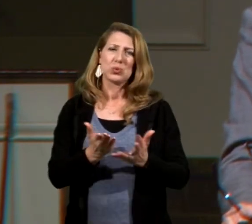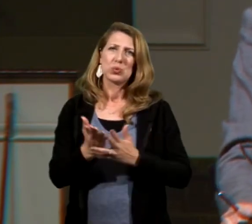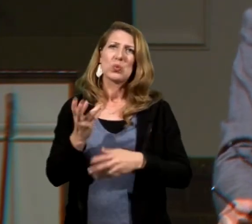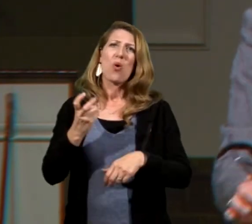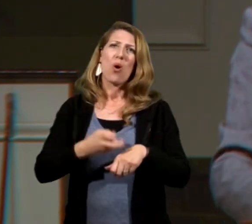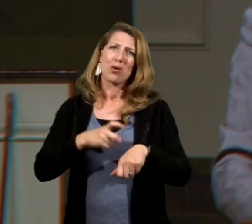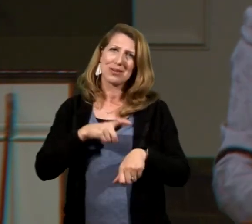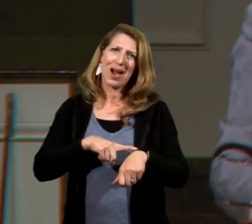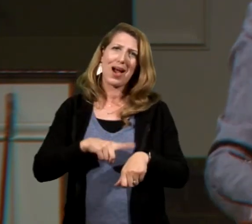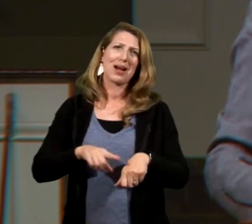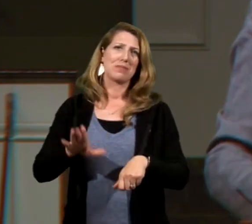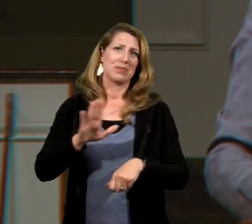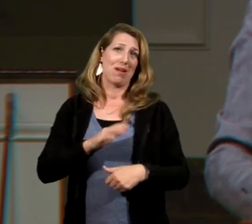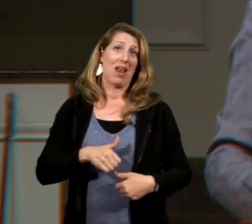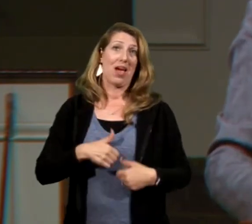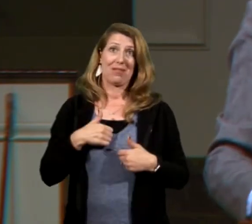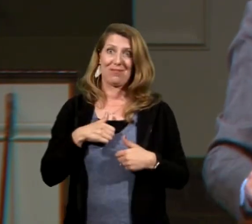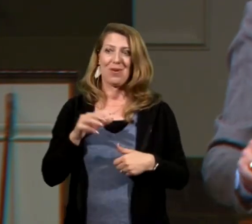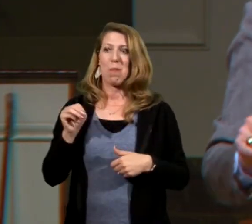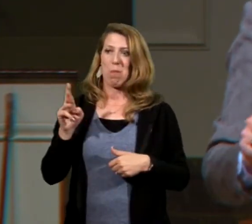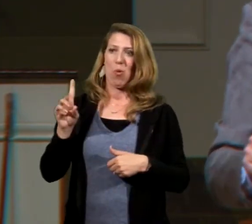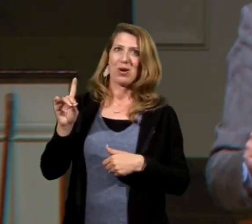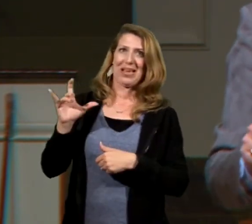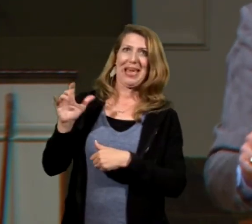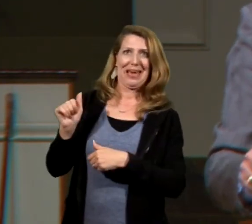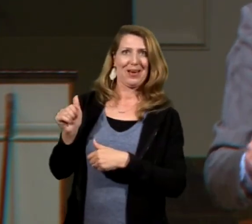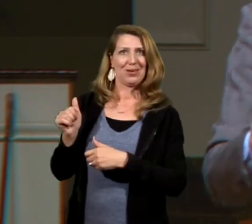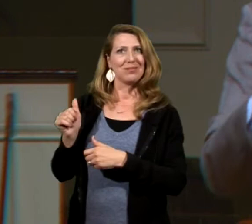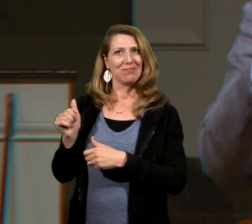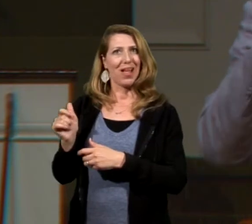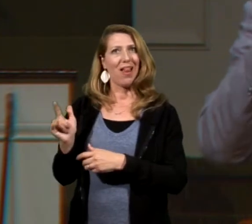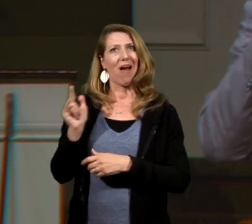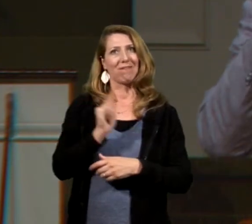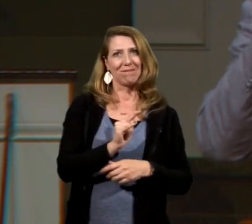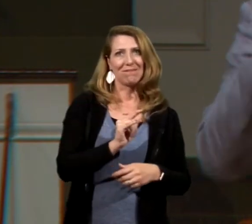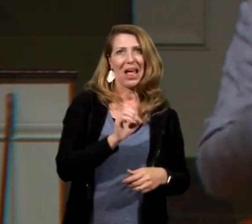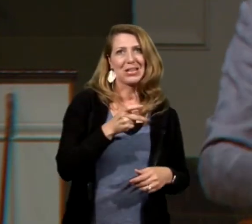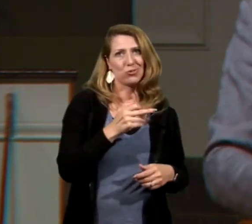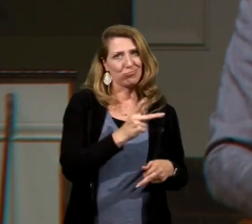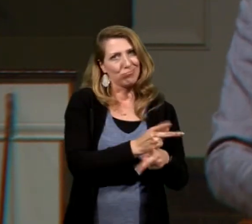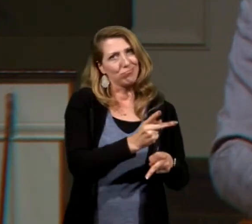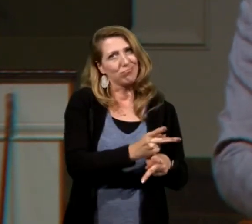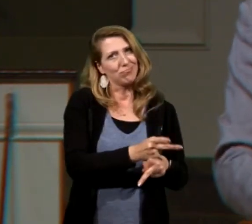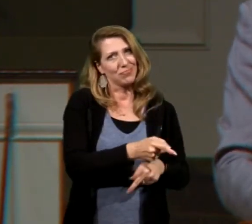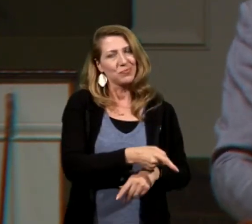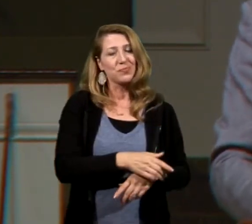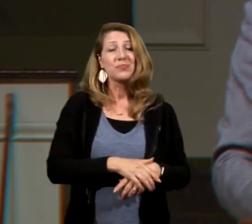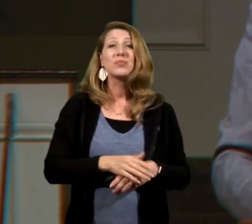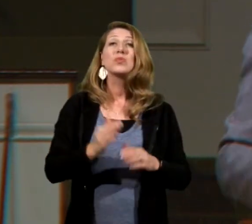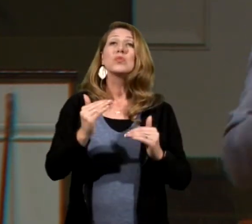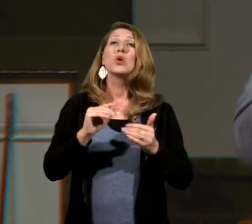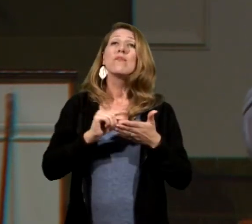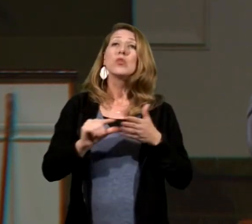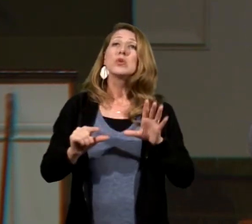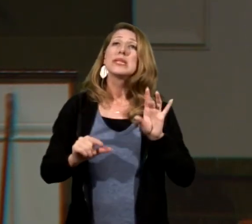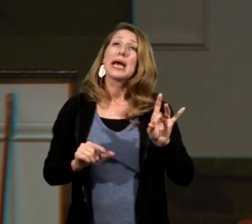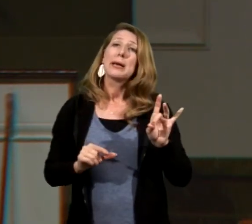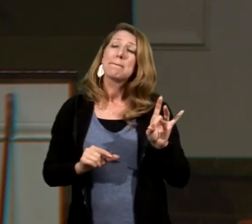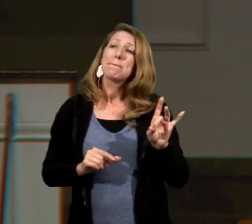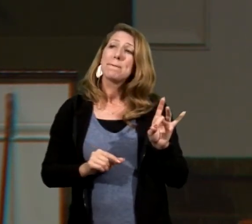seasons of their life, and no doubt Mordecai is an example of that. Real briefly, let's look, if we can please, at verse number 8 of chapter